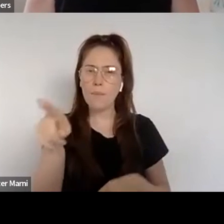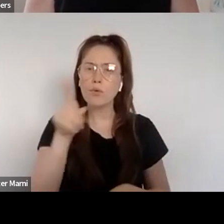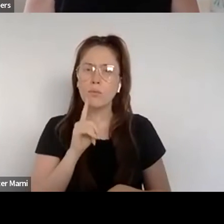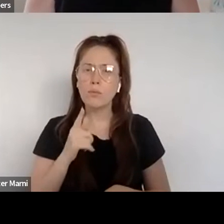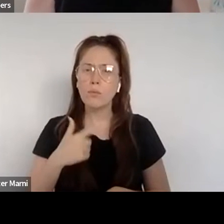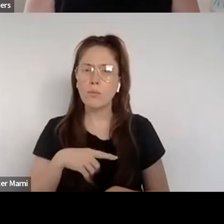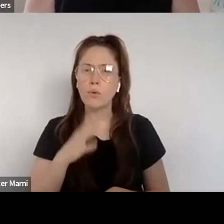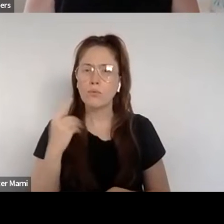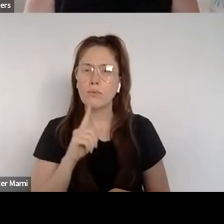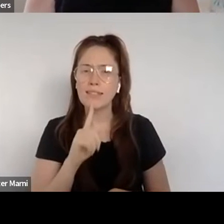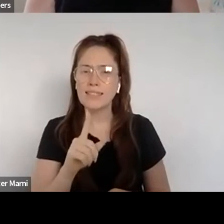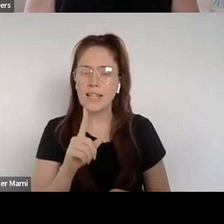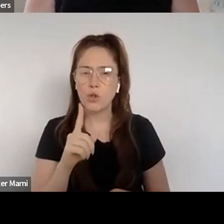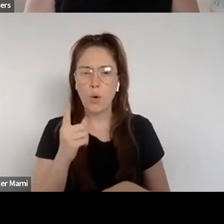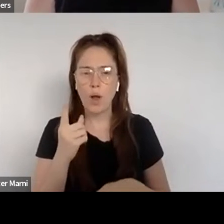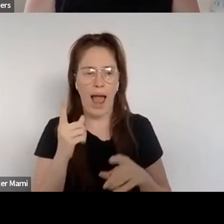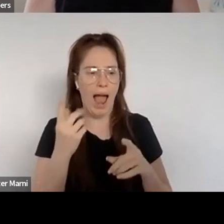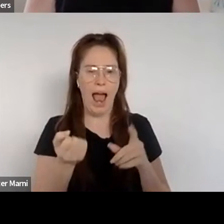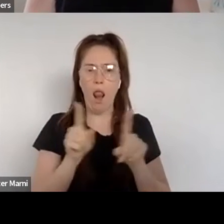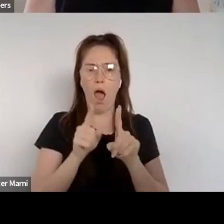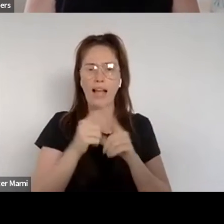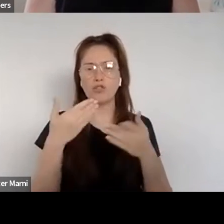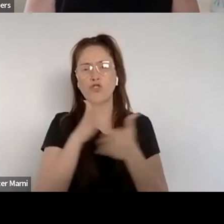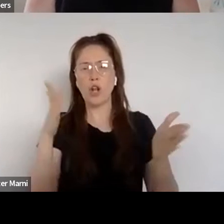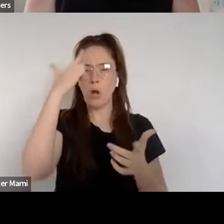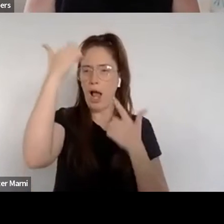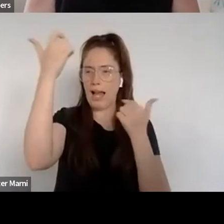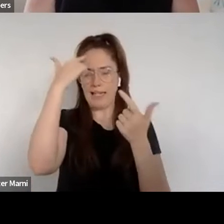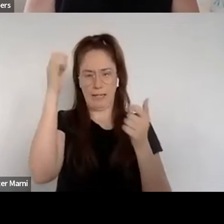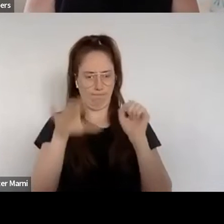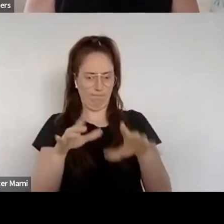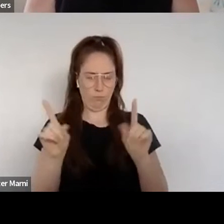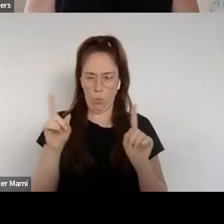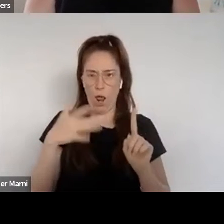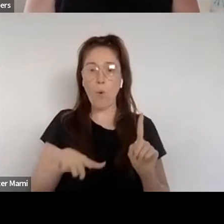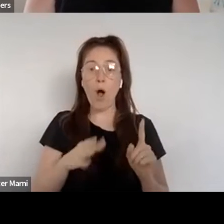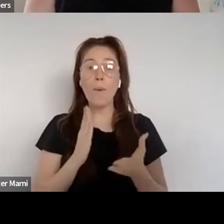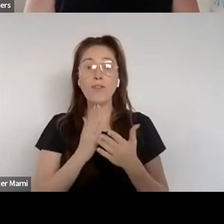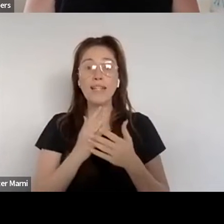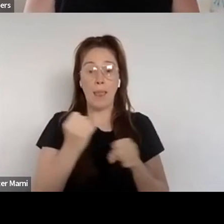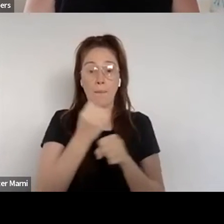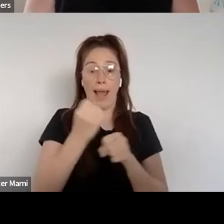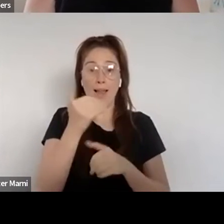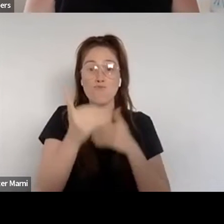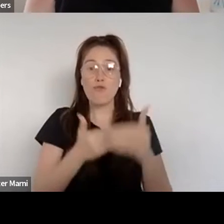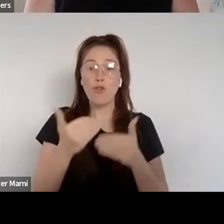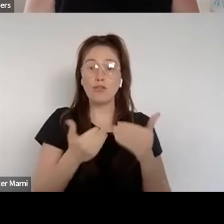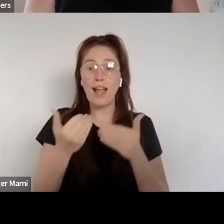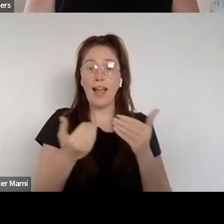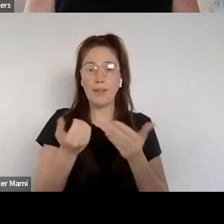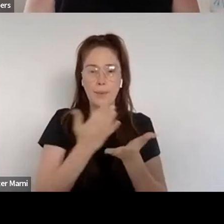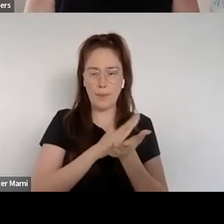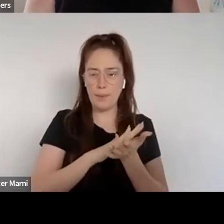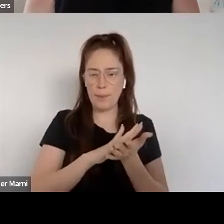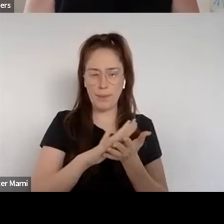a general idea of what you were trying to build. And it looks like the making process led itself, and hopefully Helen and Christopher